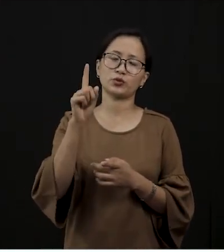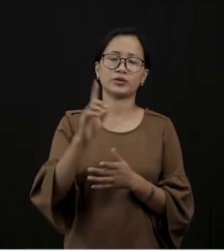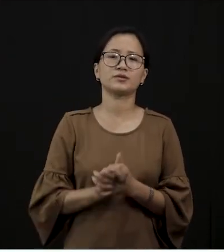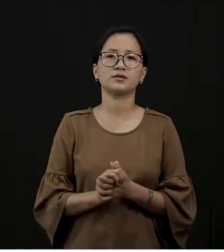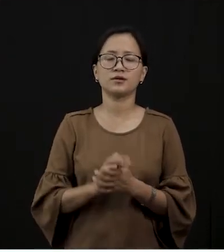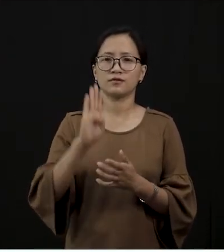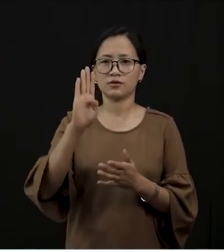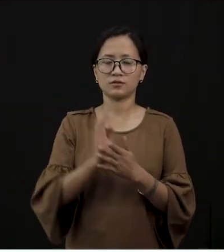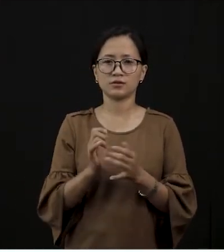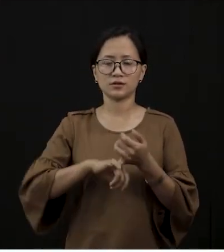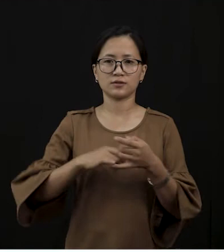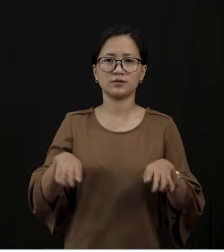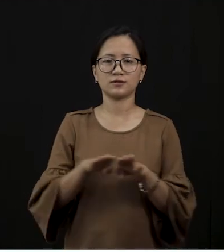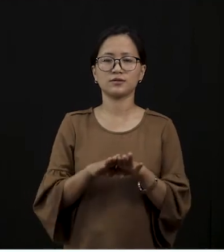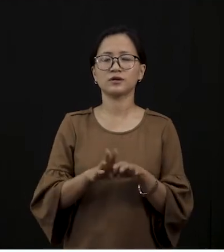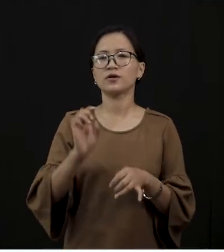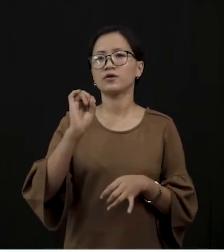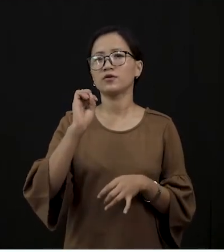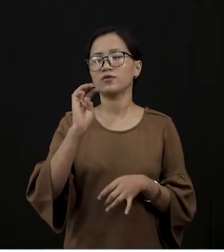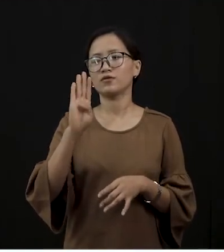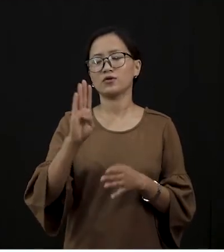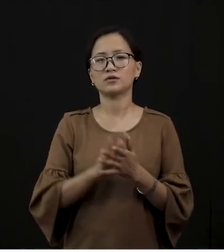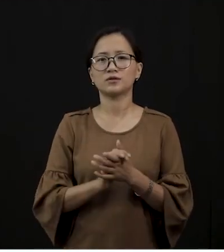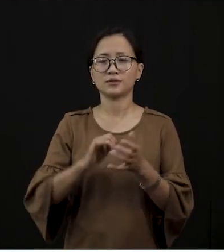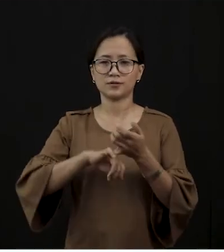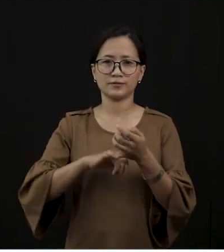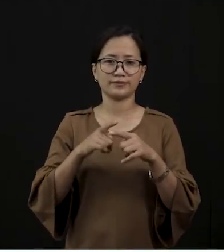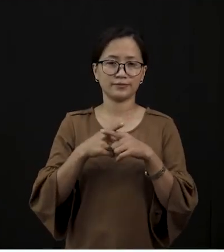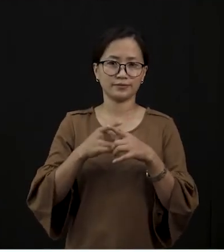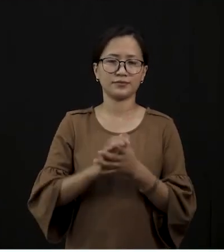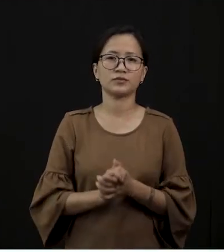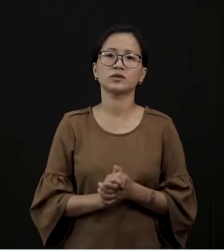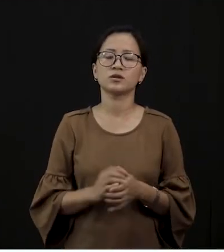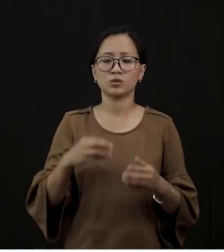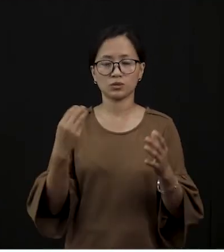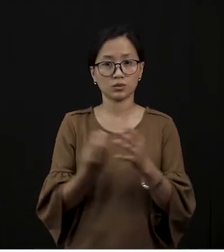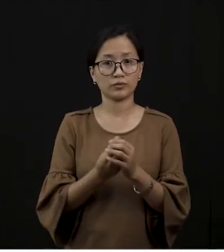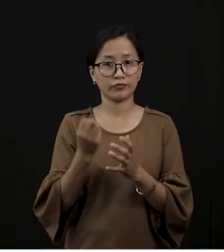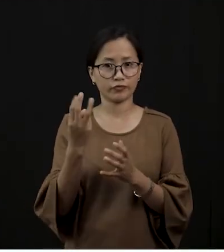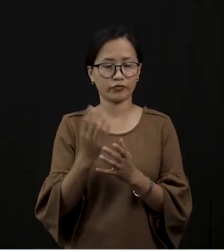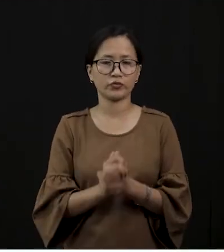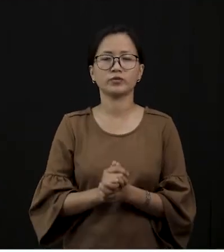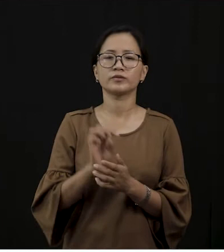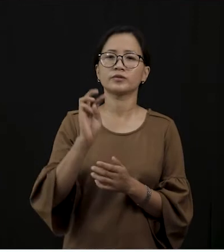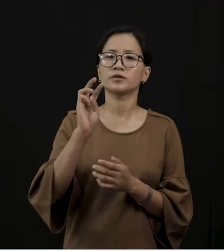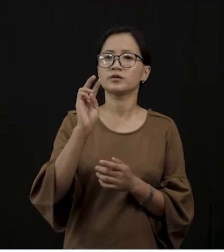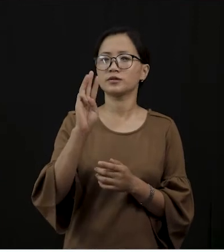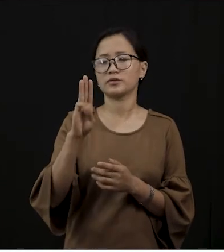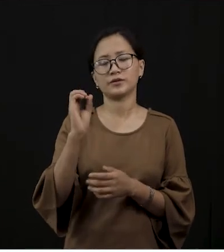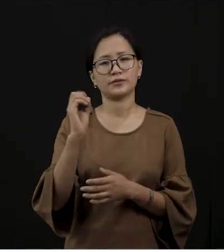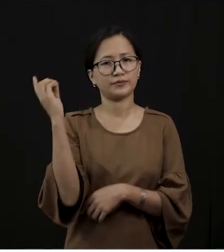4 Sundays, 4 Saturdays, total 30 days. Okay.